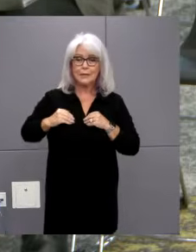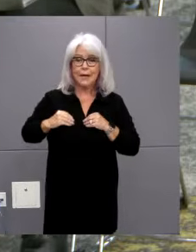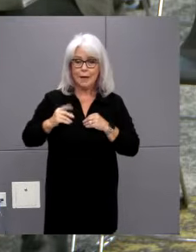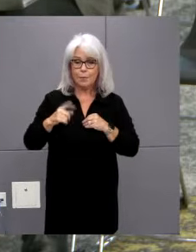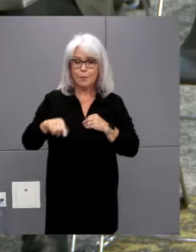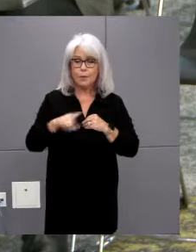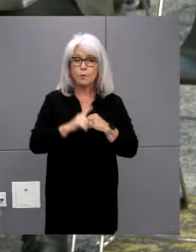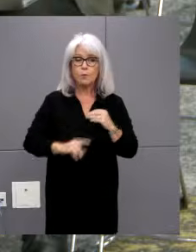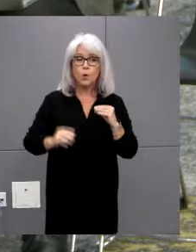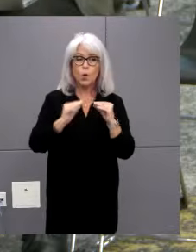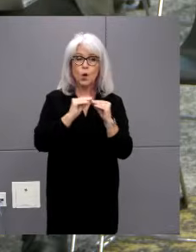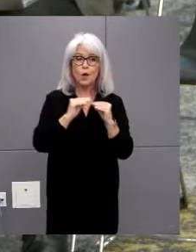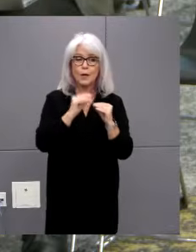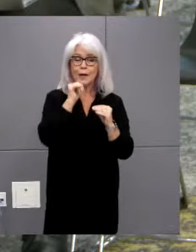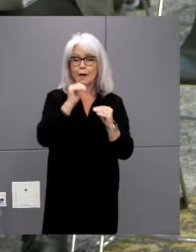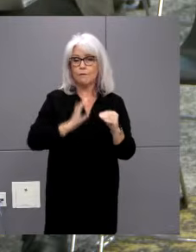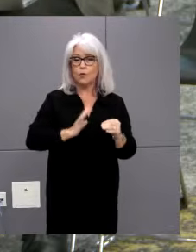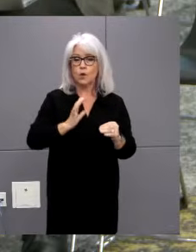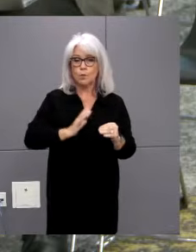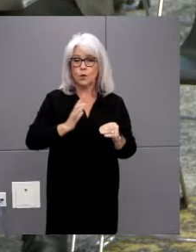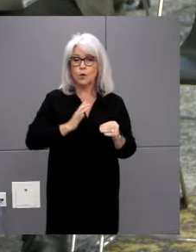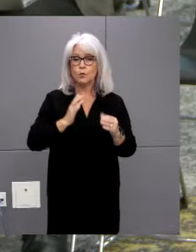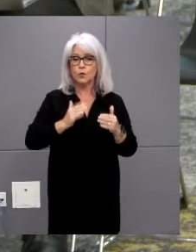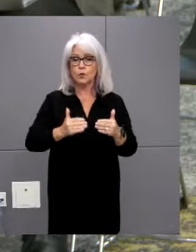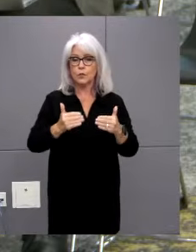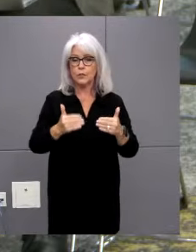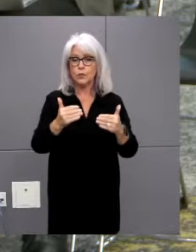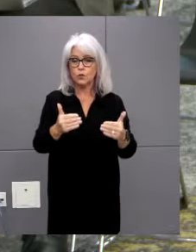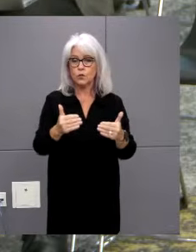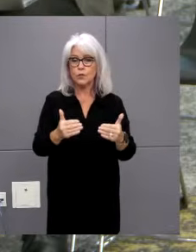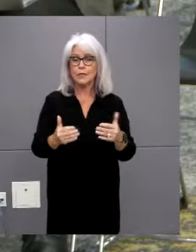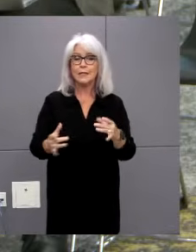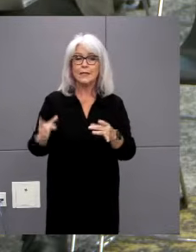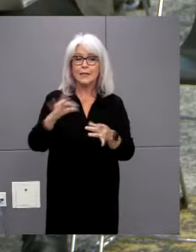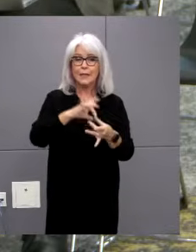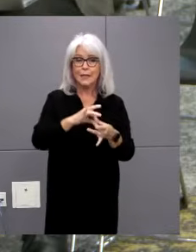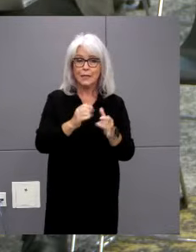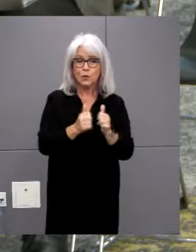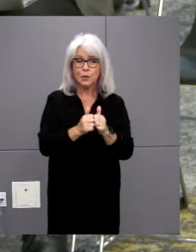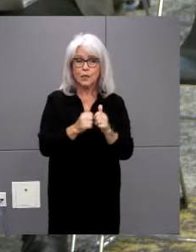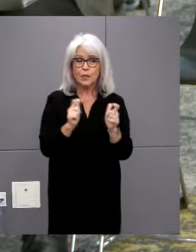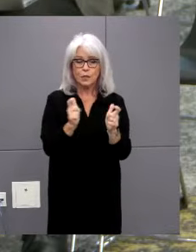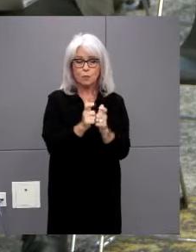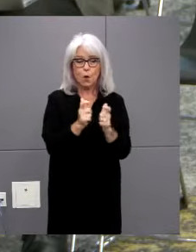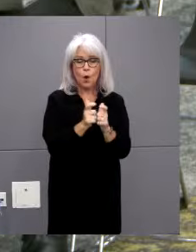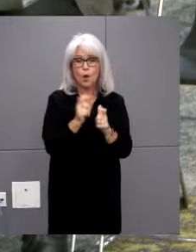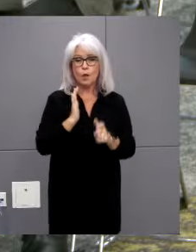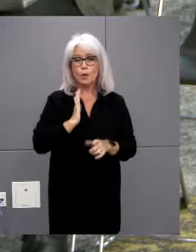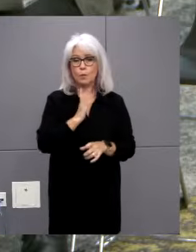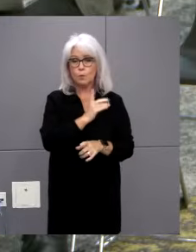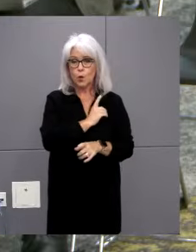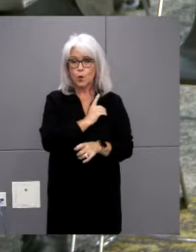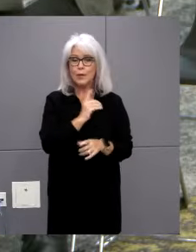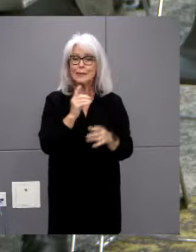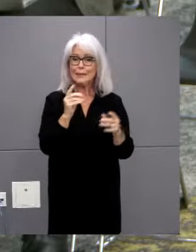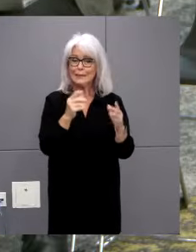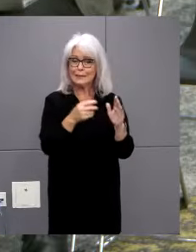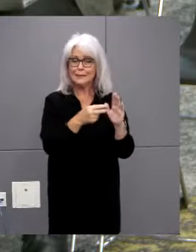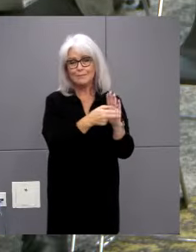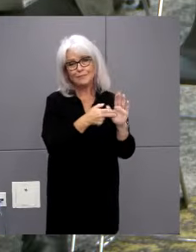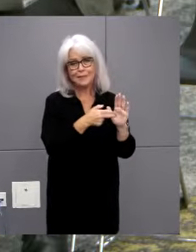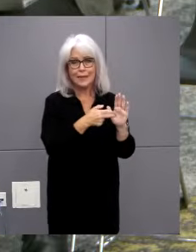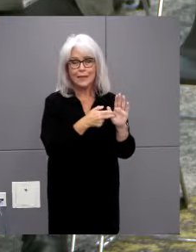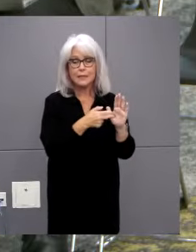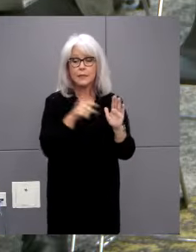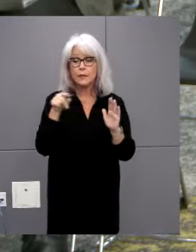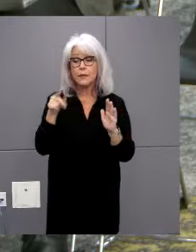more informal procedures associated with small board status. This proposal